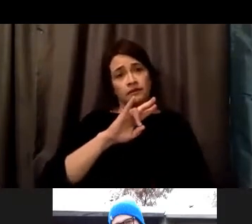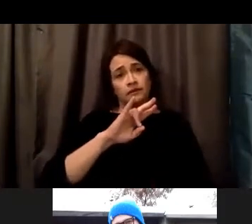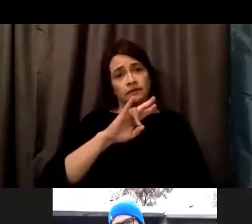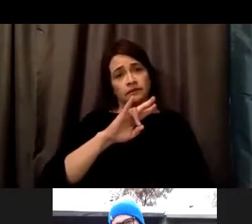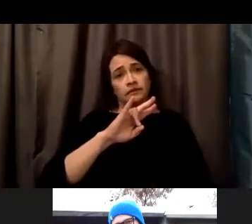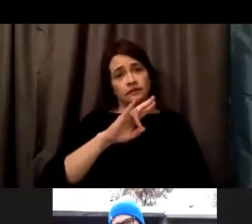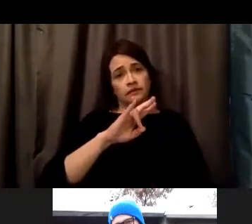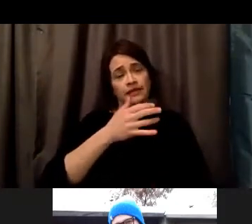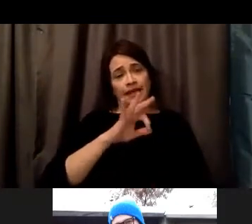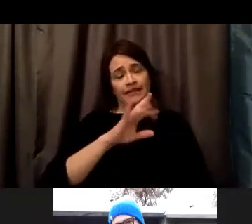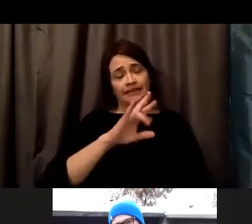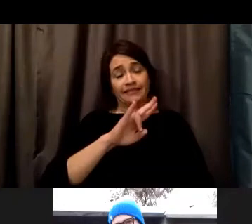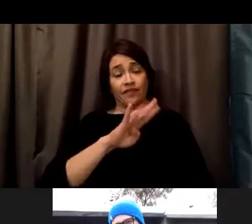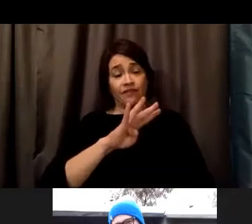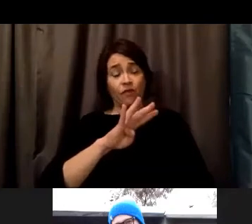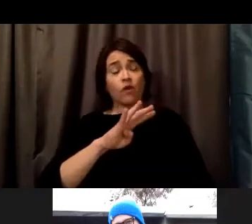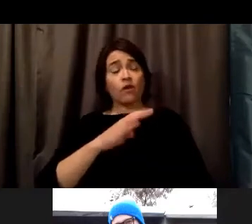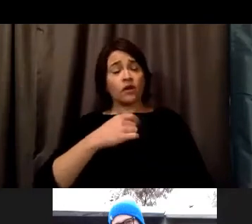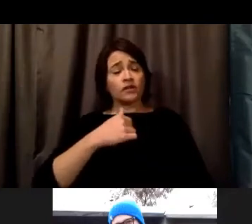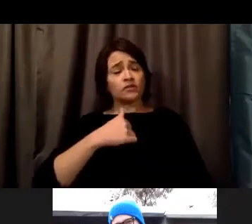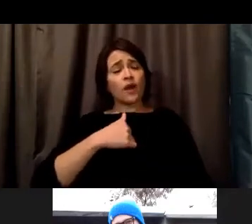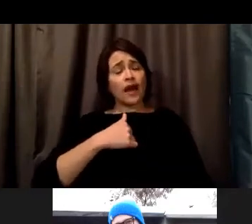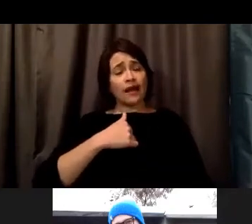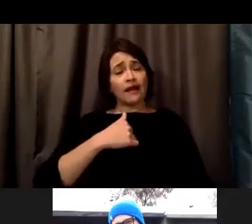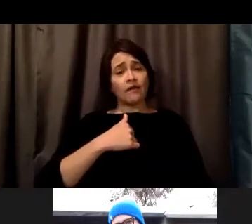child of the genocide. You know, because in